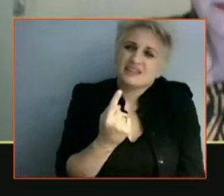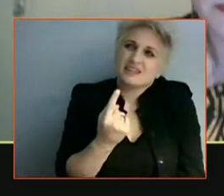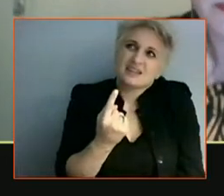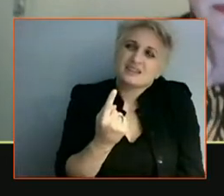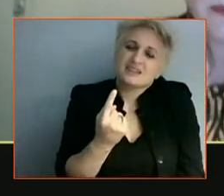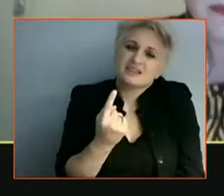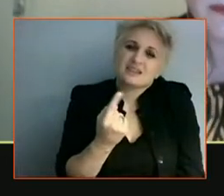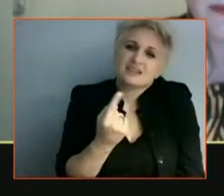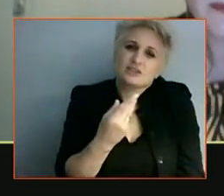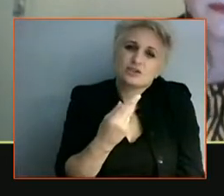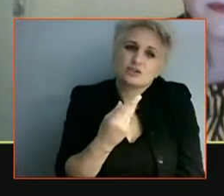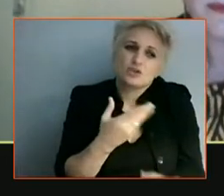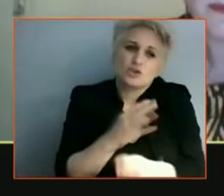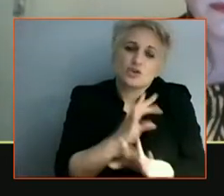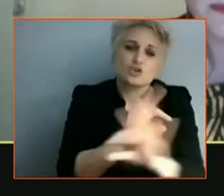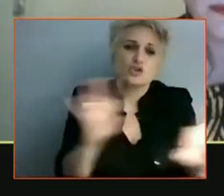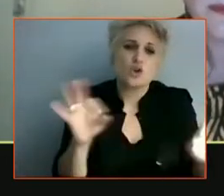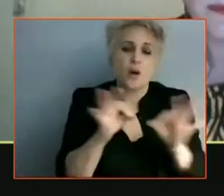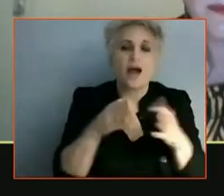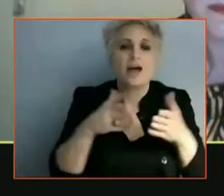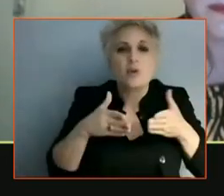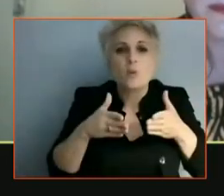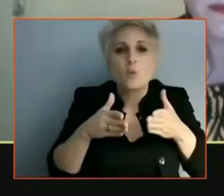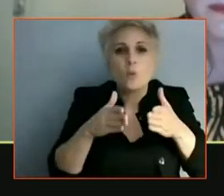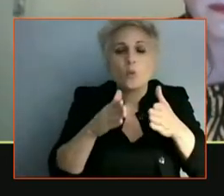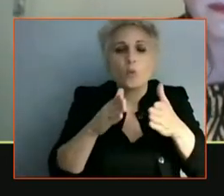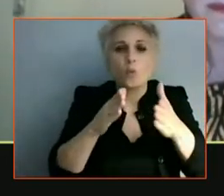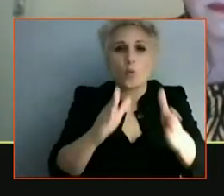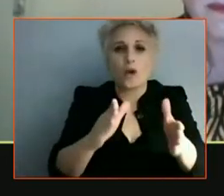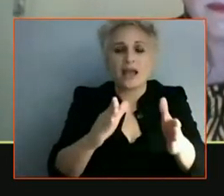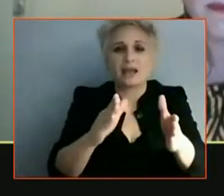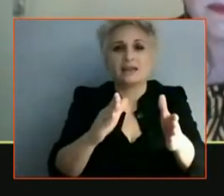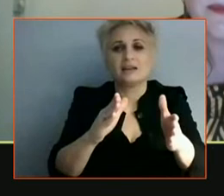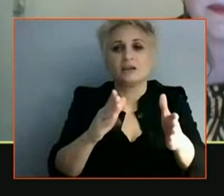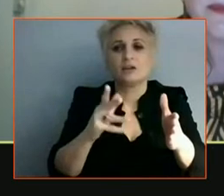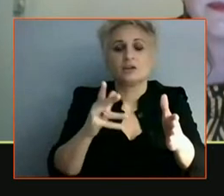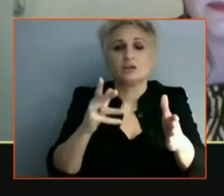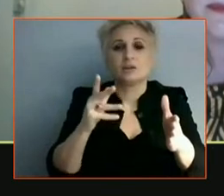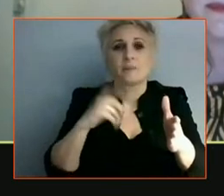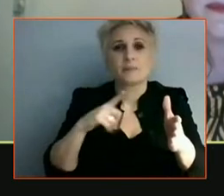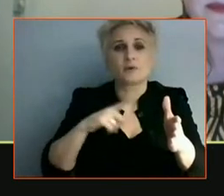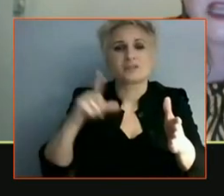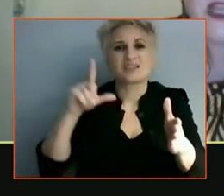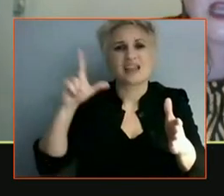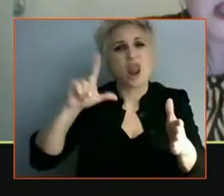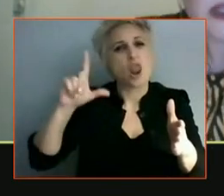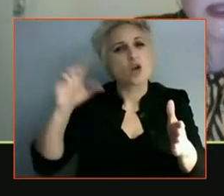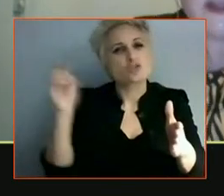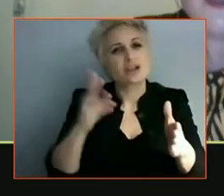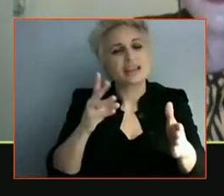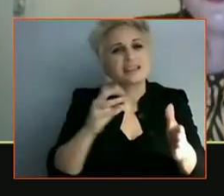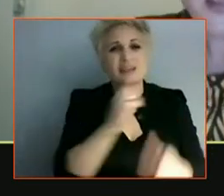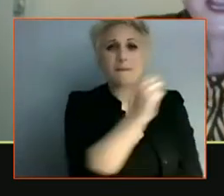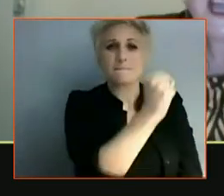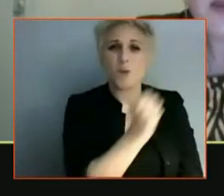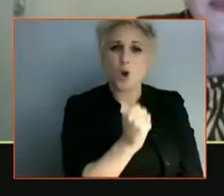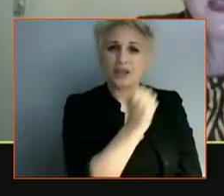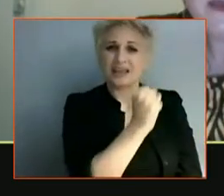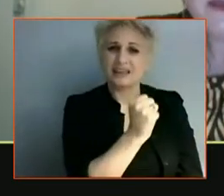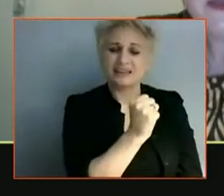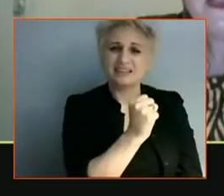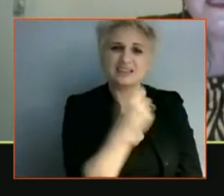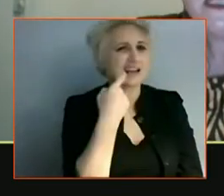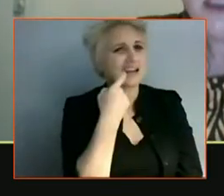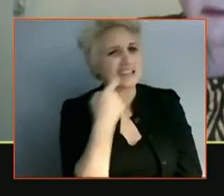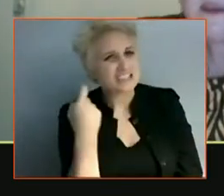of addressing the fact that so much of the funding comes from a space that is not about well-being, which is lotteries. Not right now,